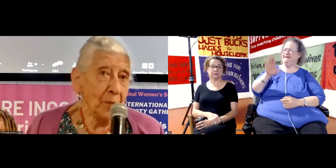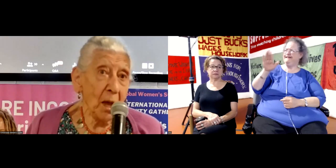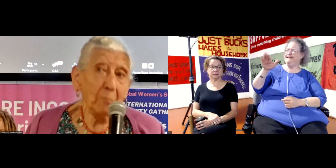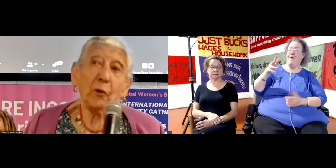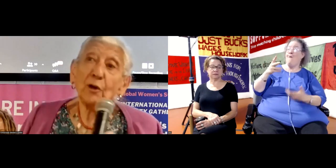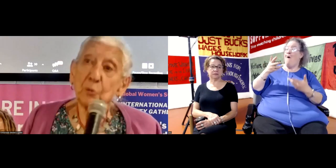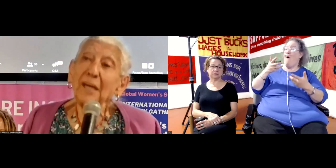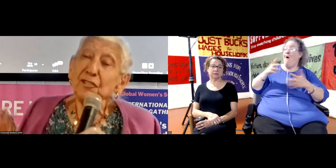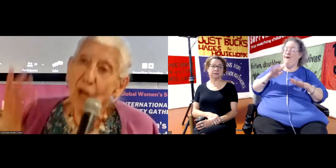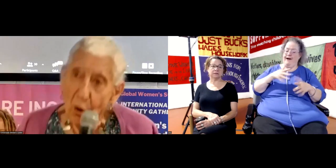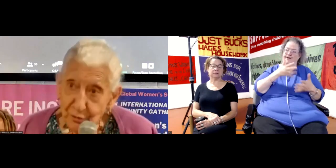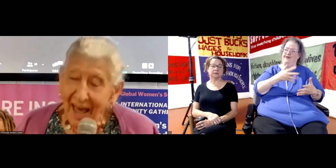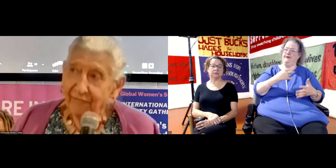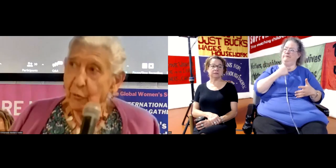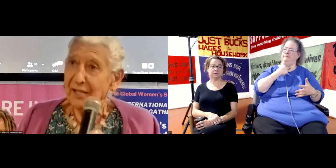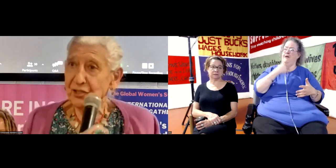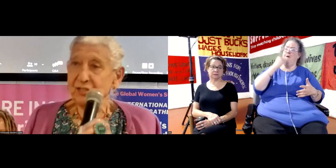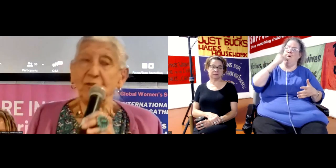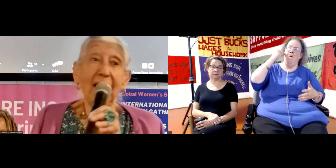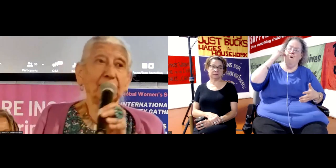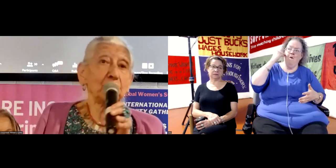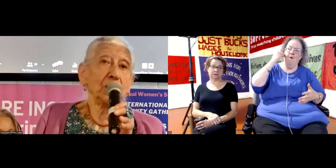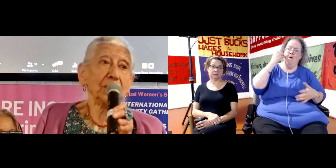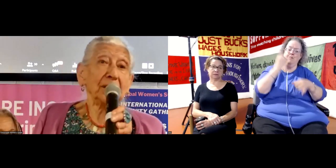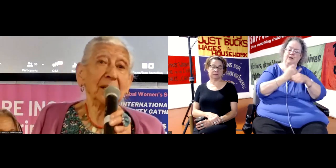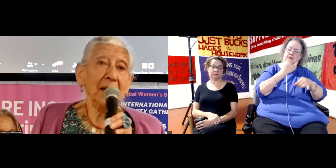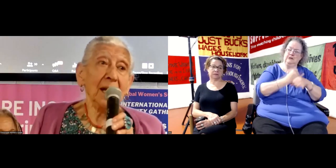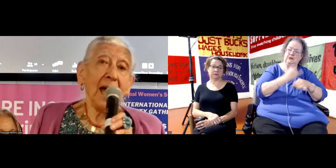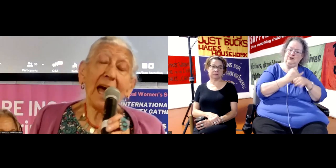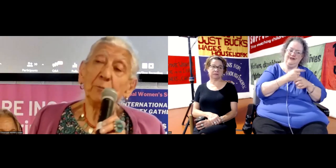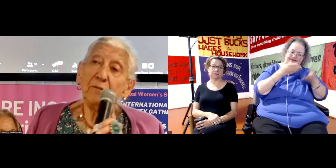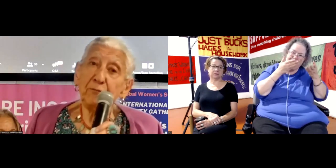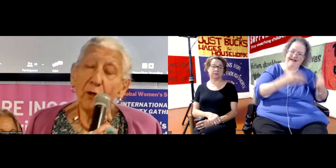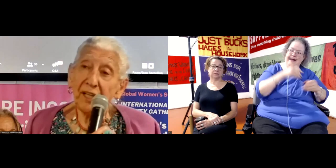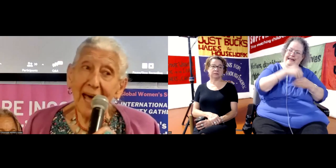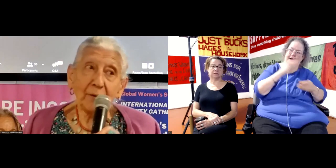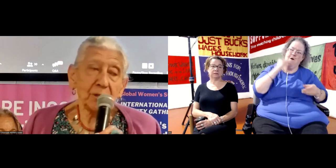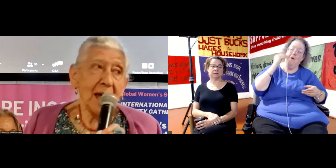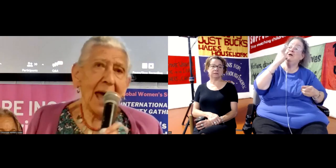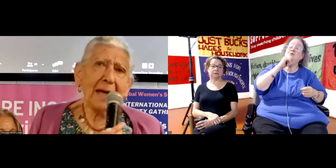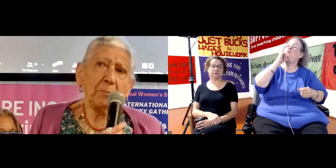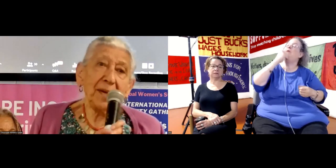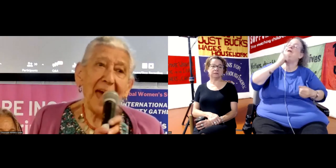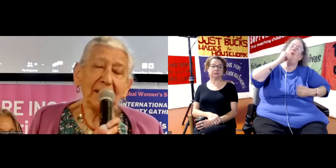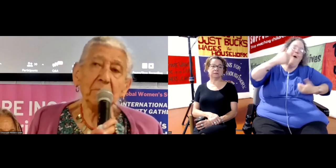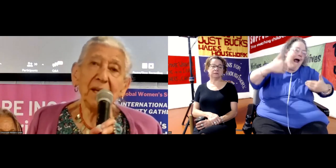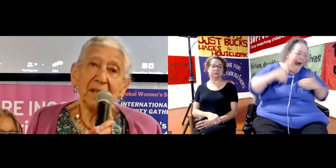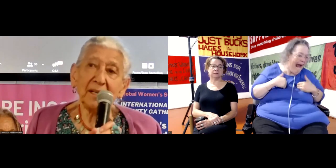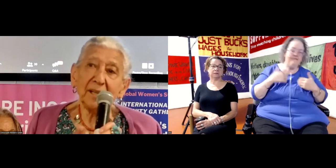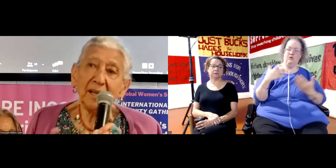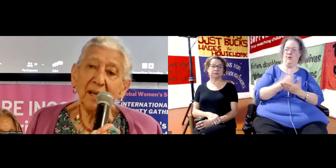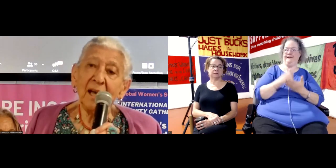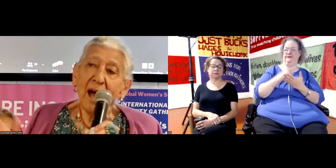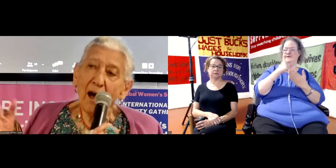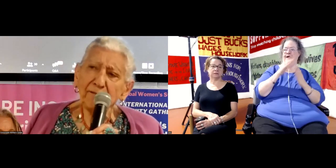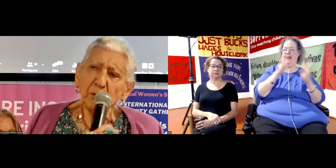home because we don't have wages for housework. And we fought it out and began